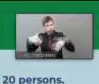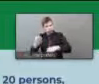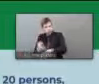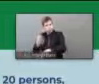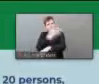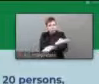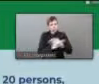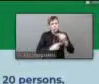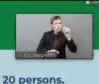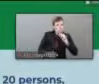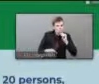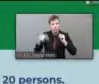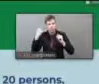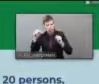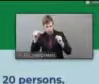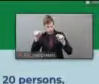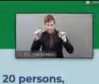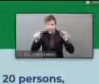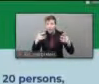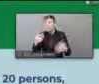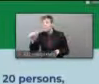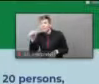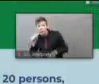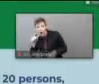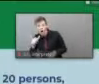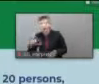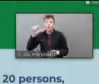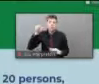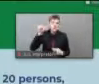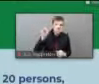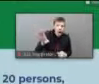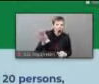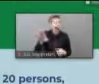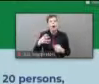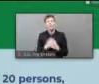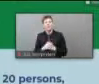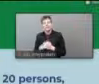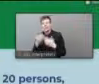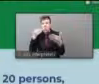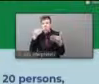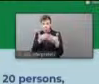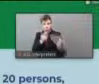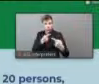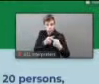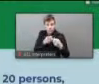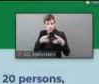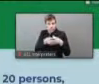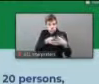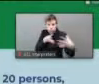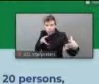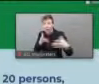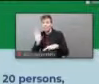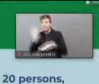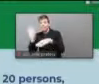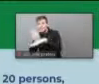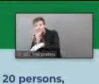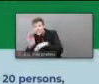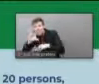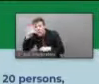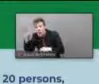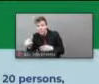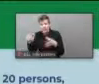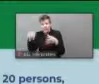nightclubs, and expanding close contact businesses, other businesses, that catch-all, and recreational facilities.